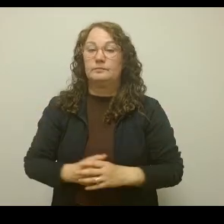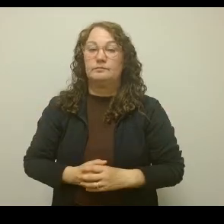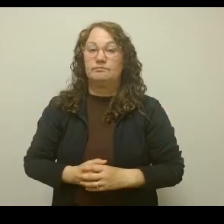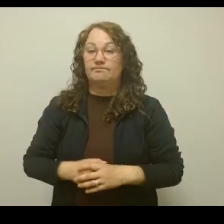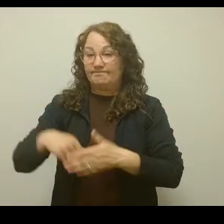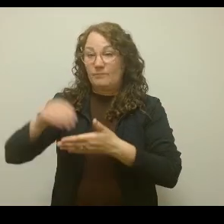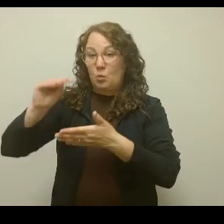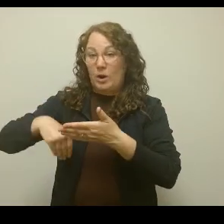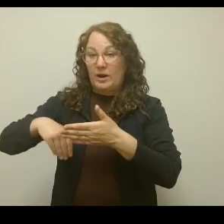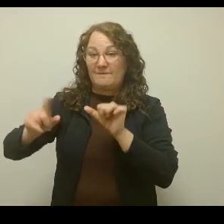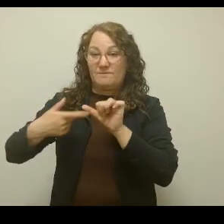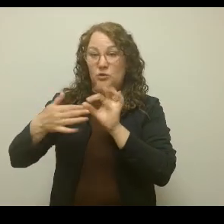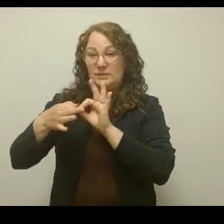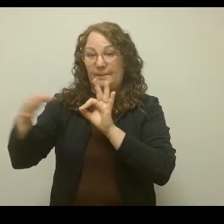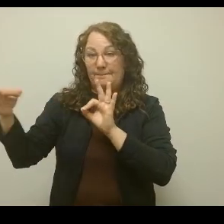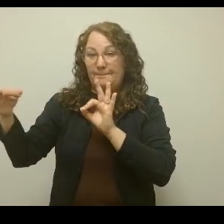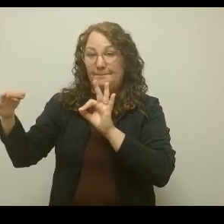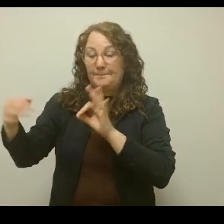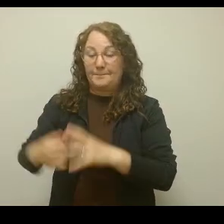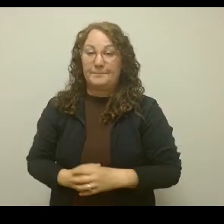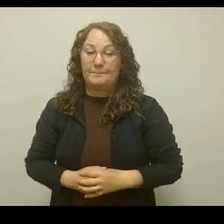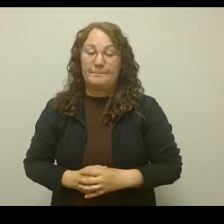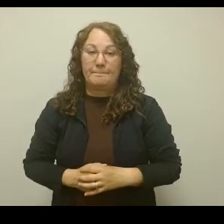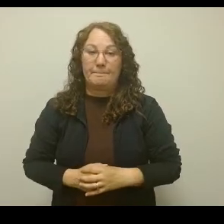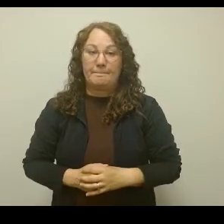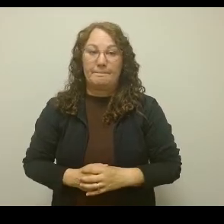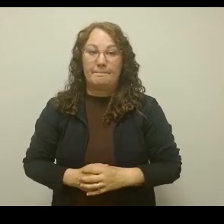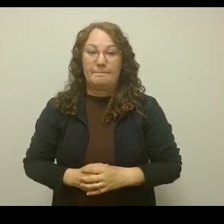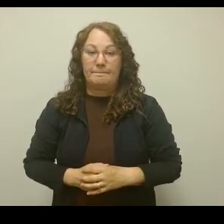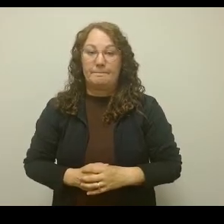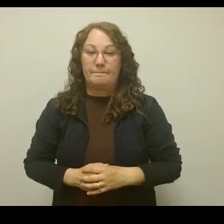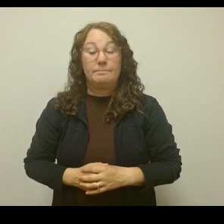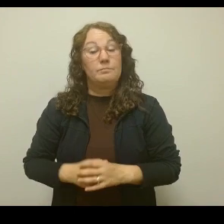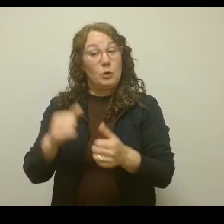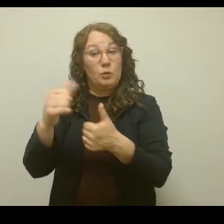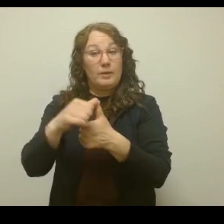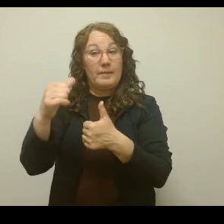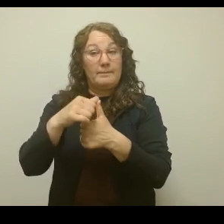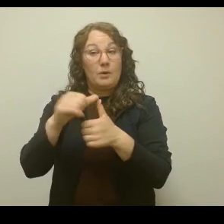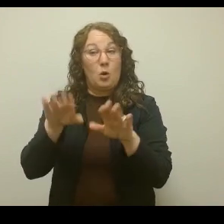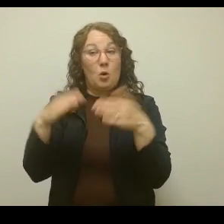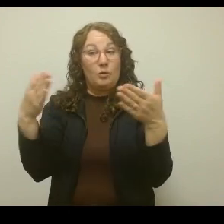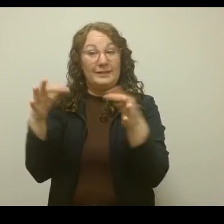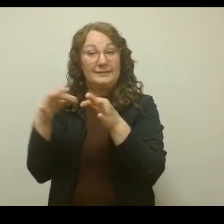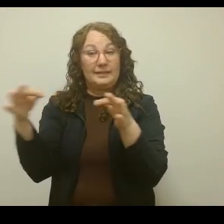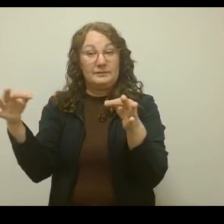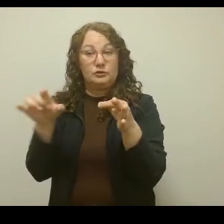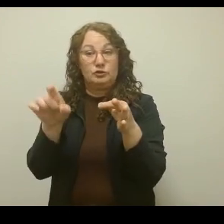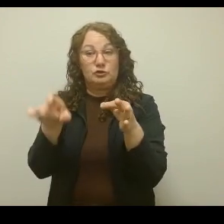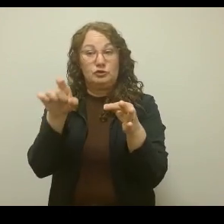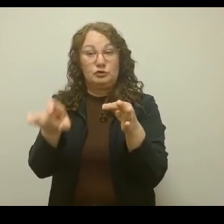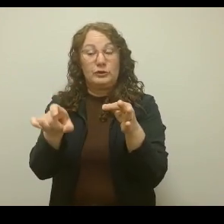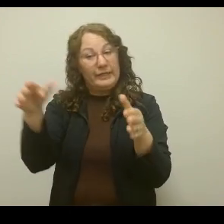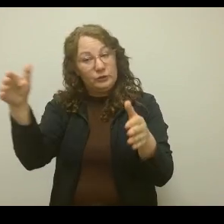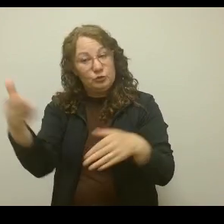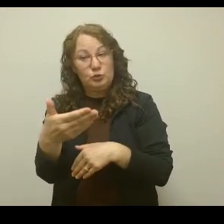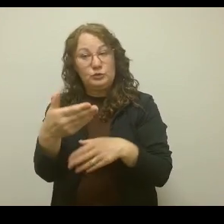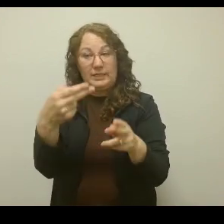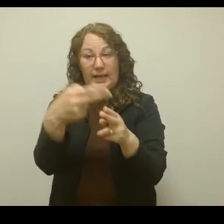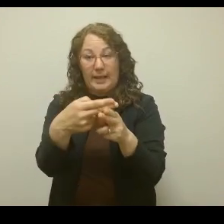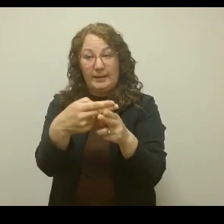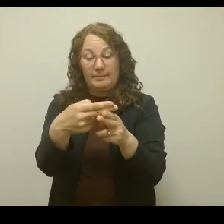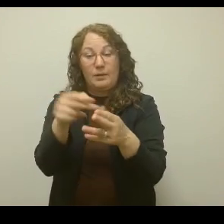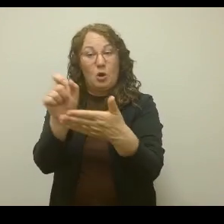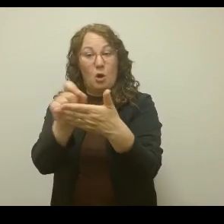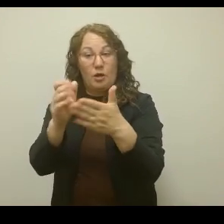writing the first sentence. And remember that the opening sentence should introduce the name and author